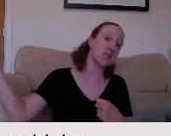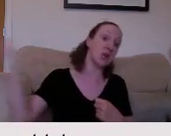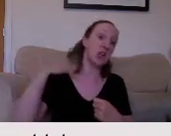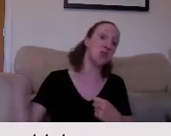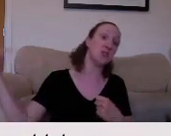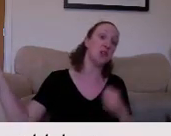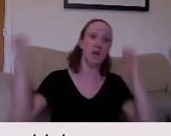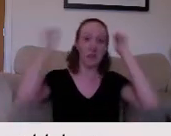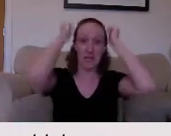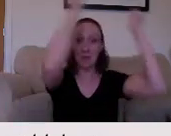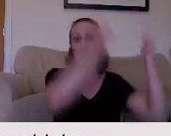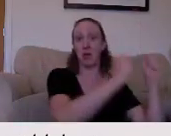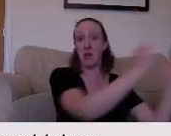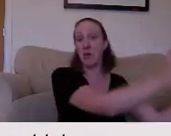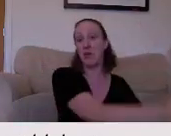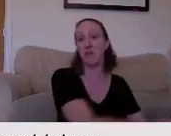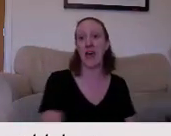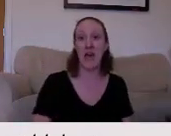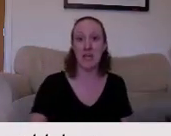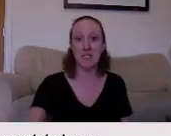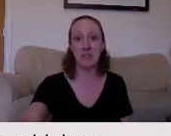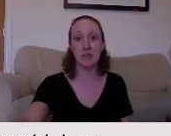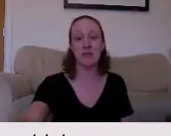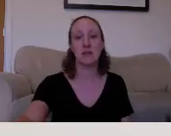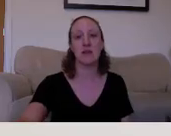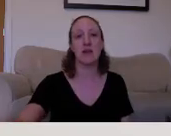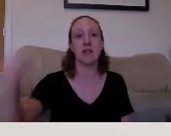wind blew so wildly it blew off the hat.